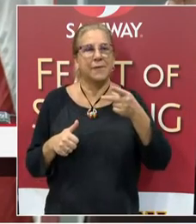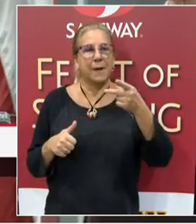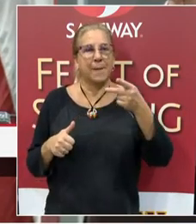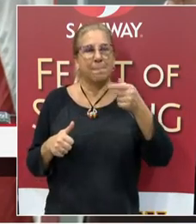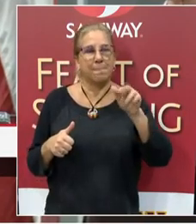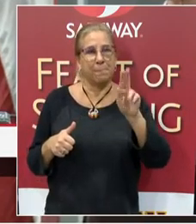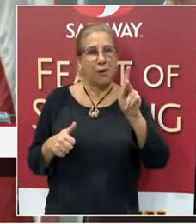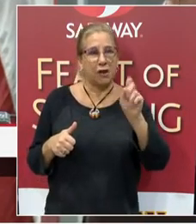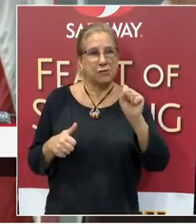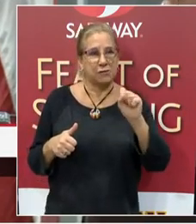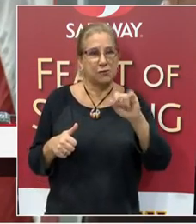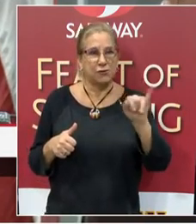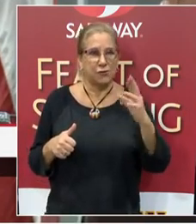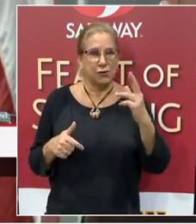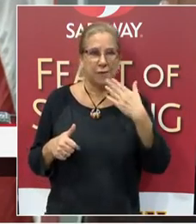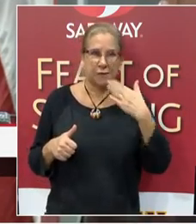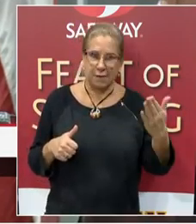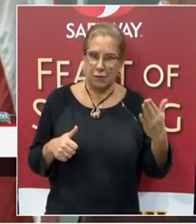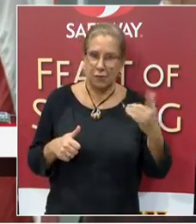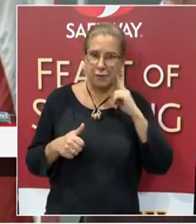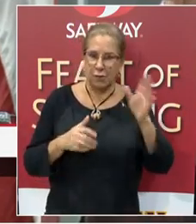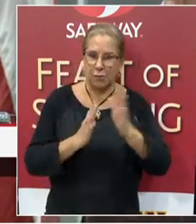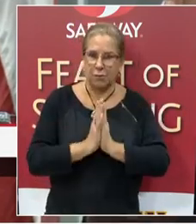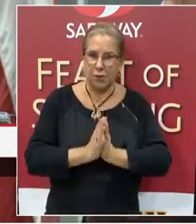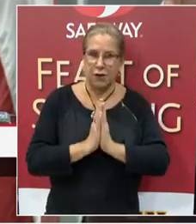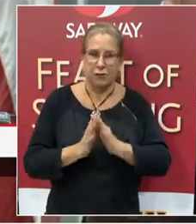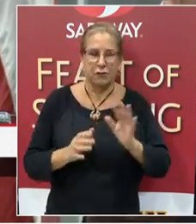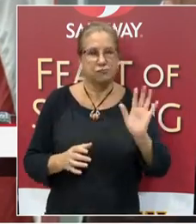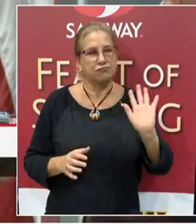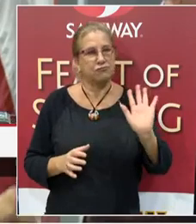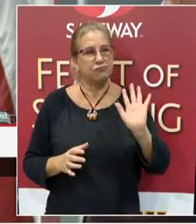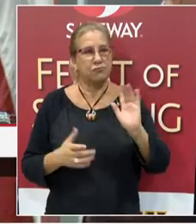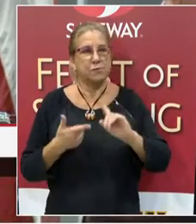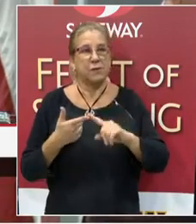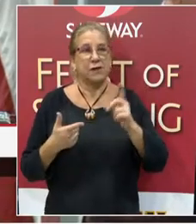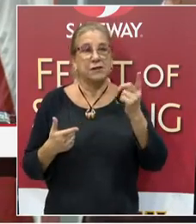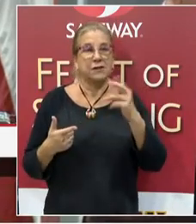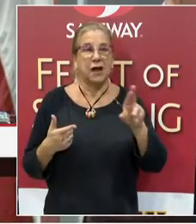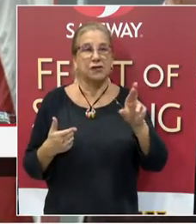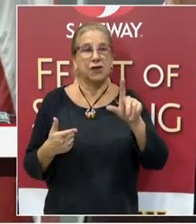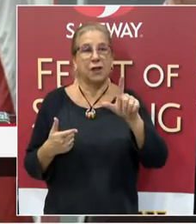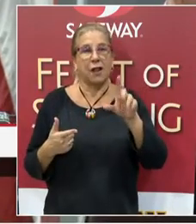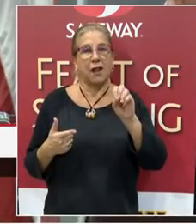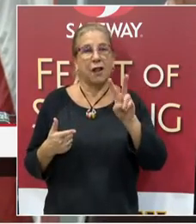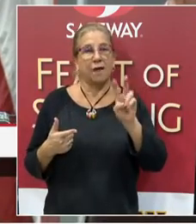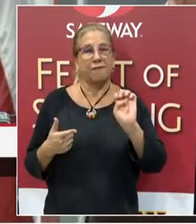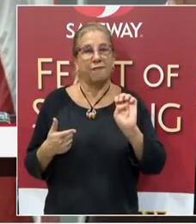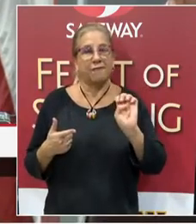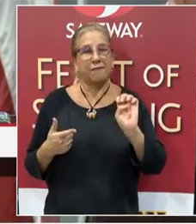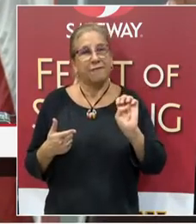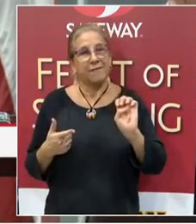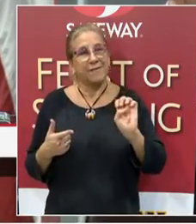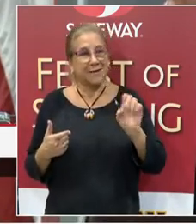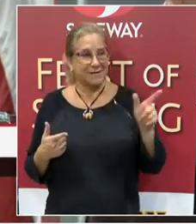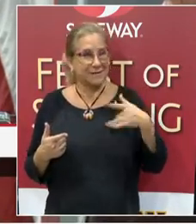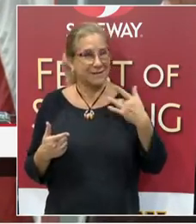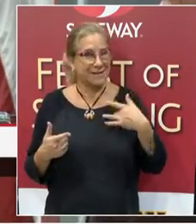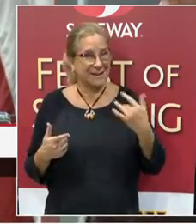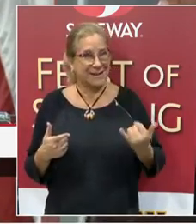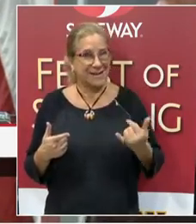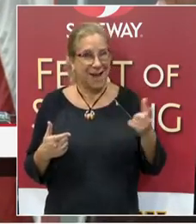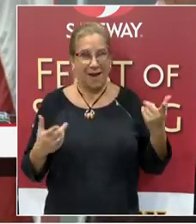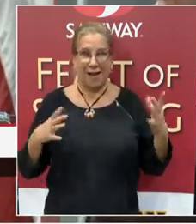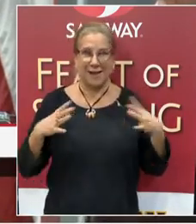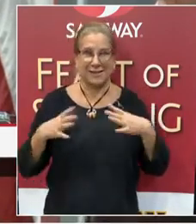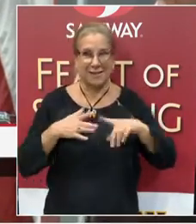the Unusual Suspects, and Dr. Justine Love, who is hyped up this holiday season. Now